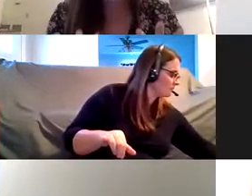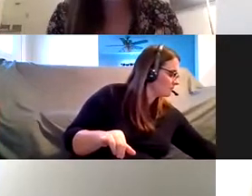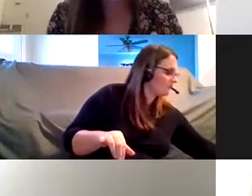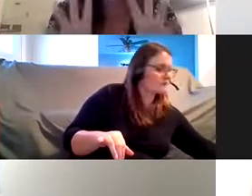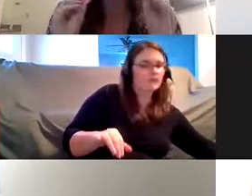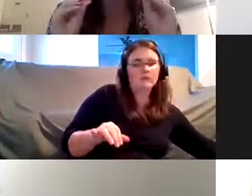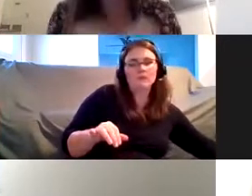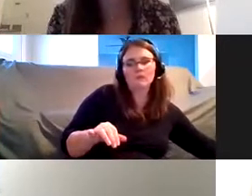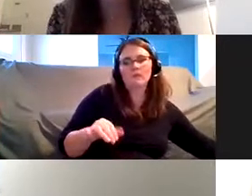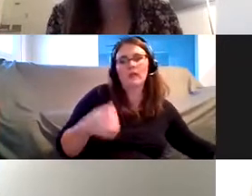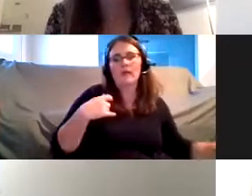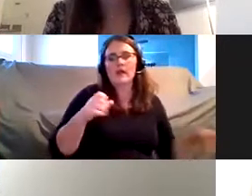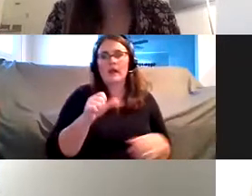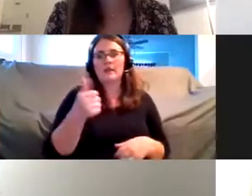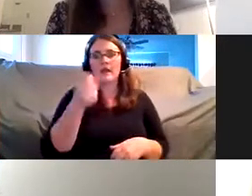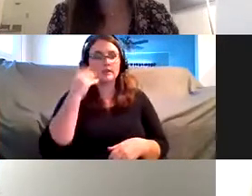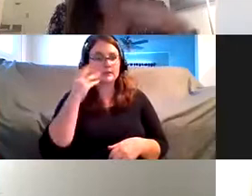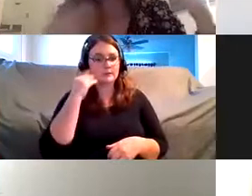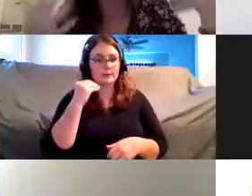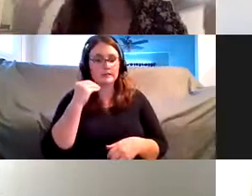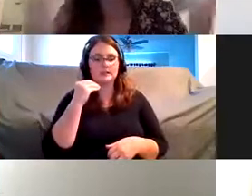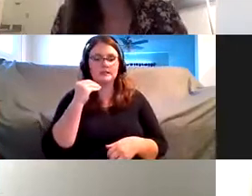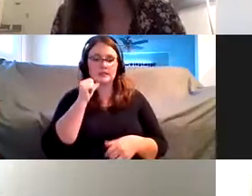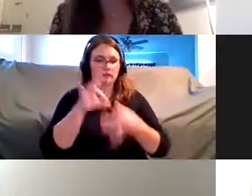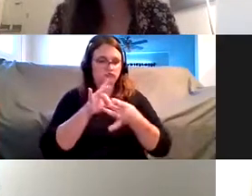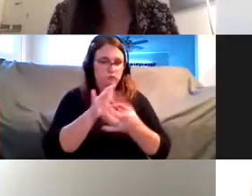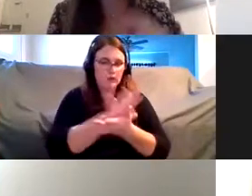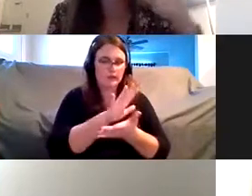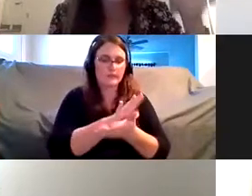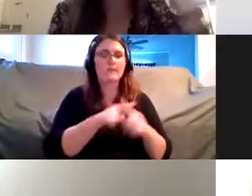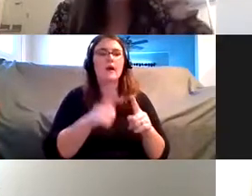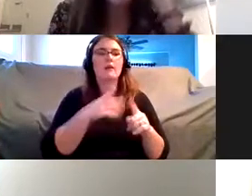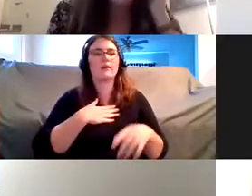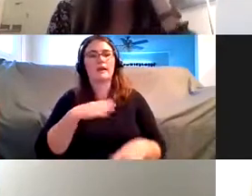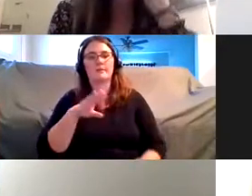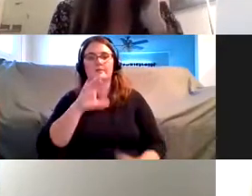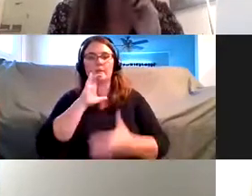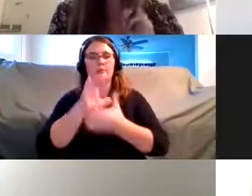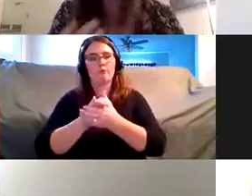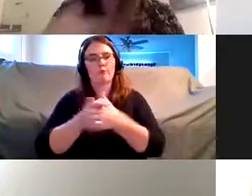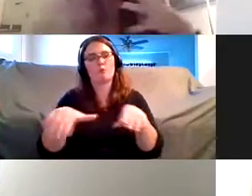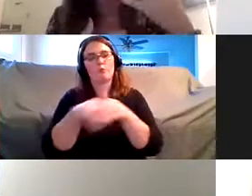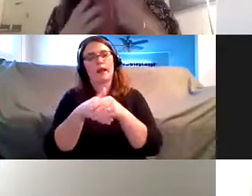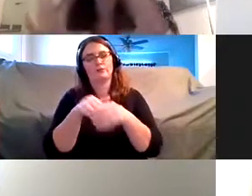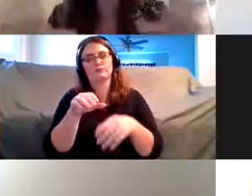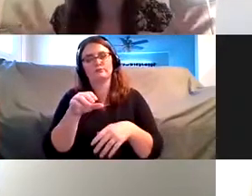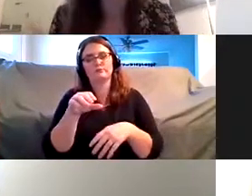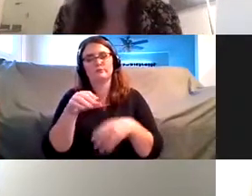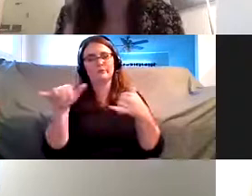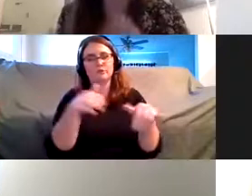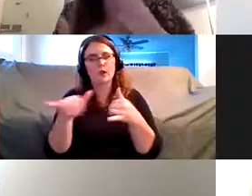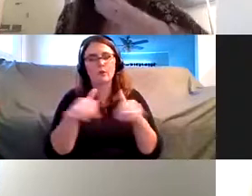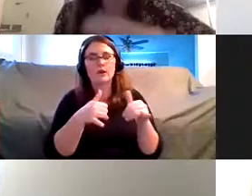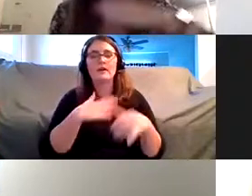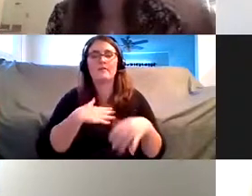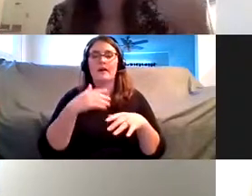had my bridal shower, and my in-laws were preparing it, and then they paid someone to do the